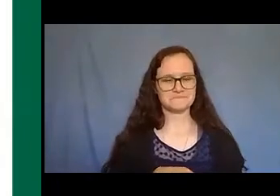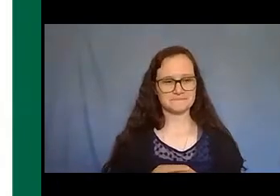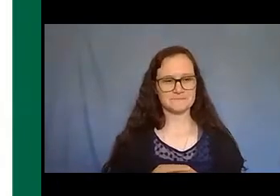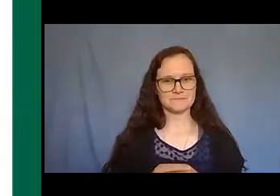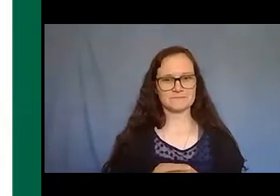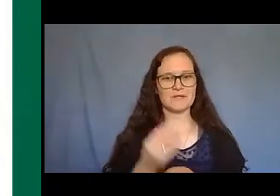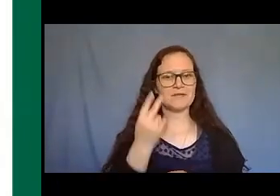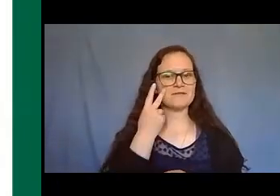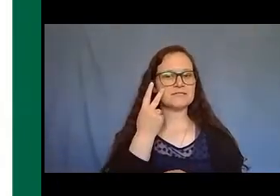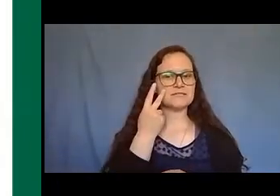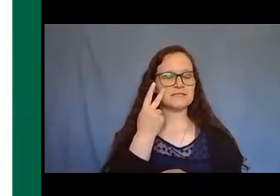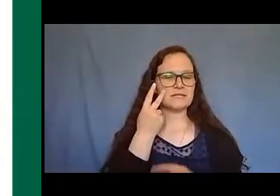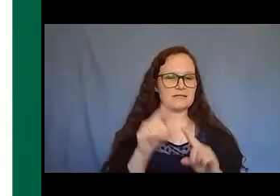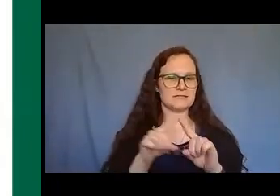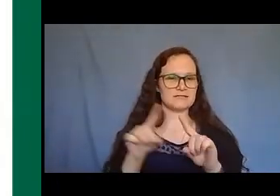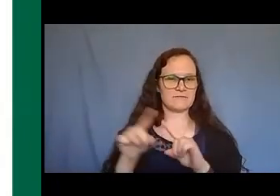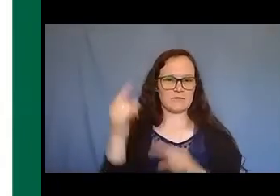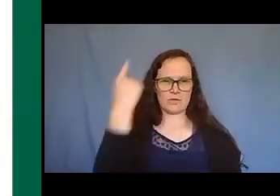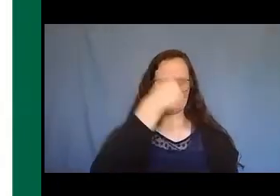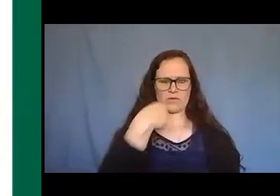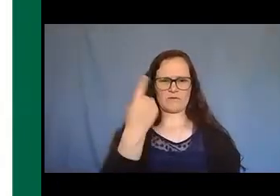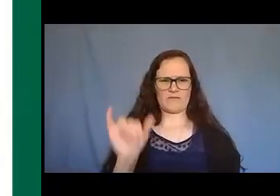the different look of this core.